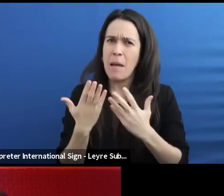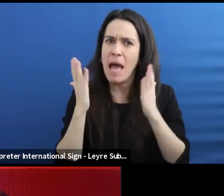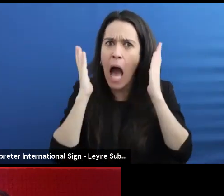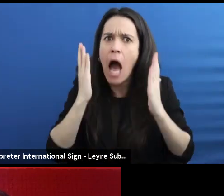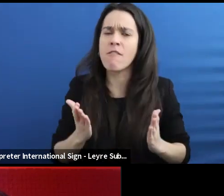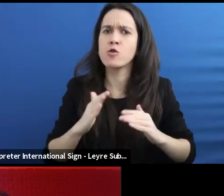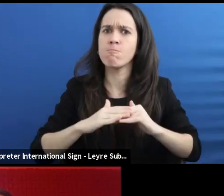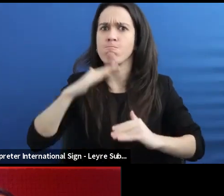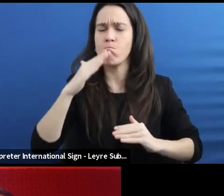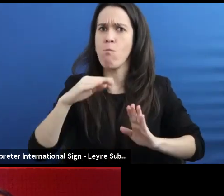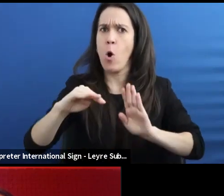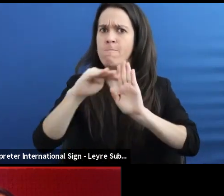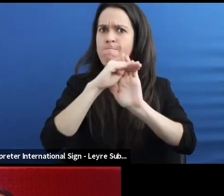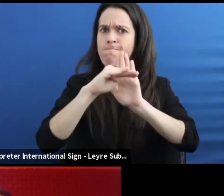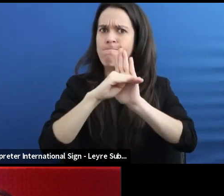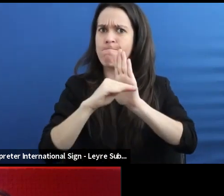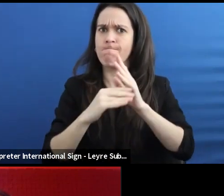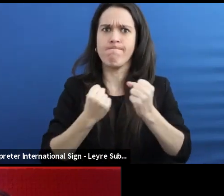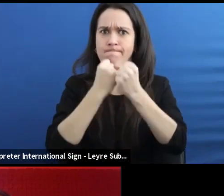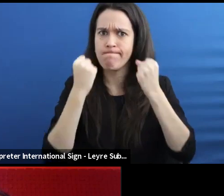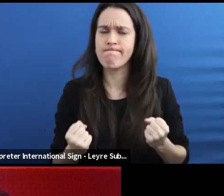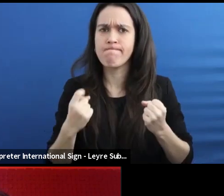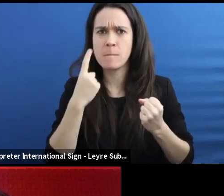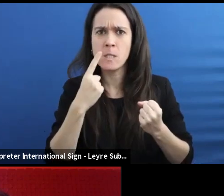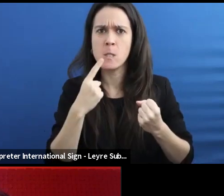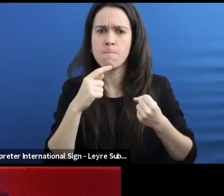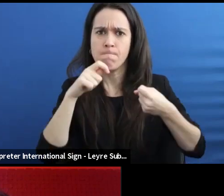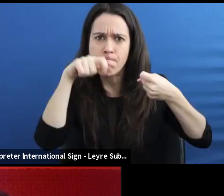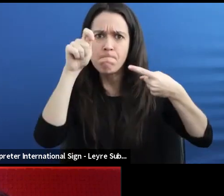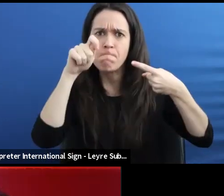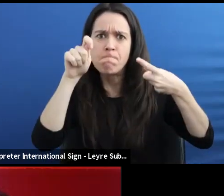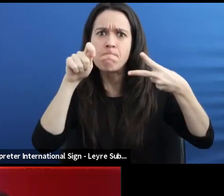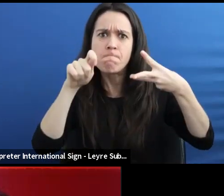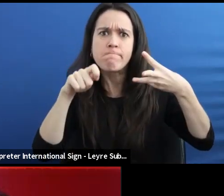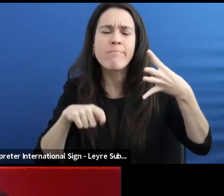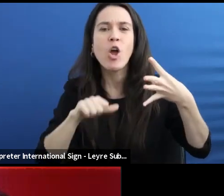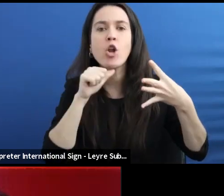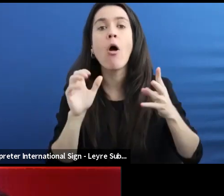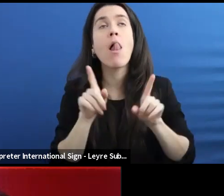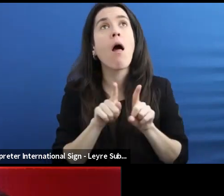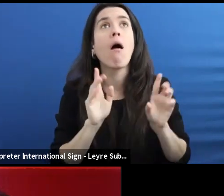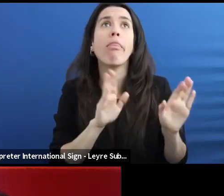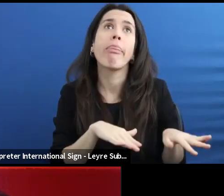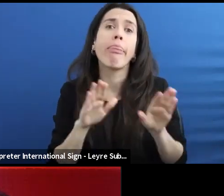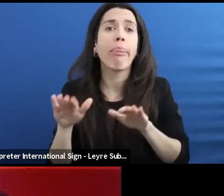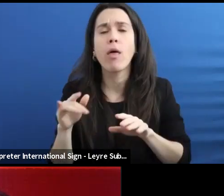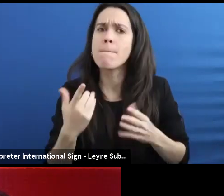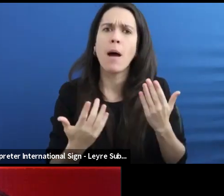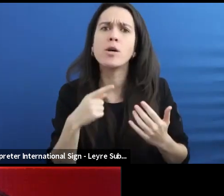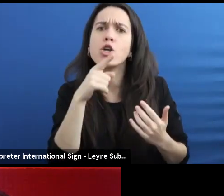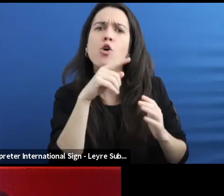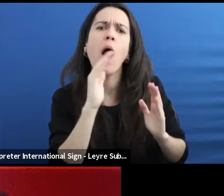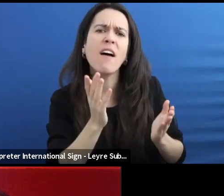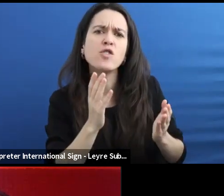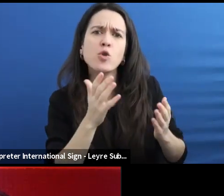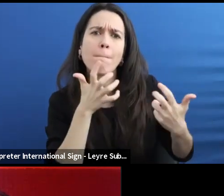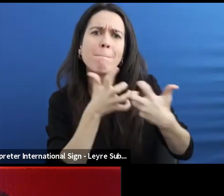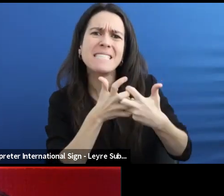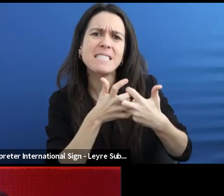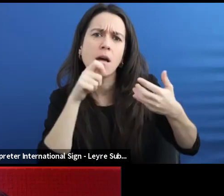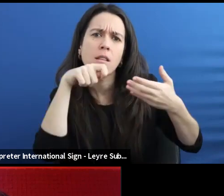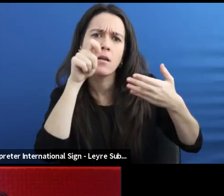do more in terms of conditions for subsidies, in terms of norms